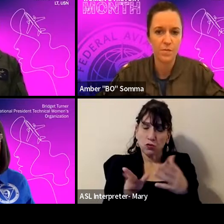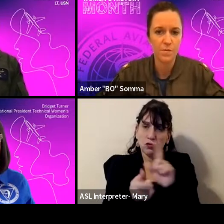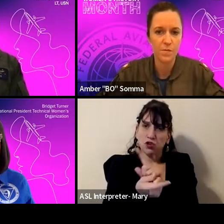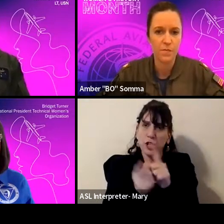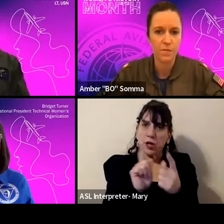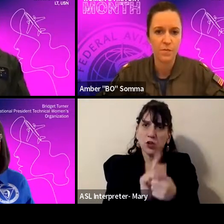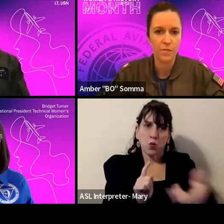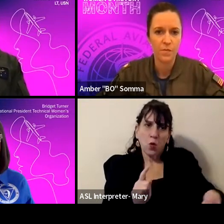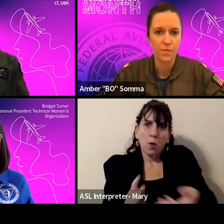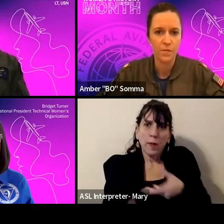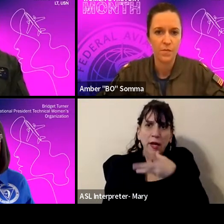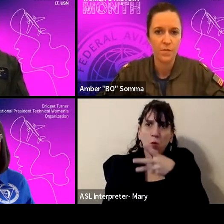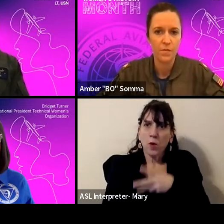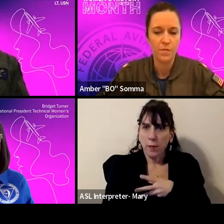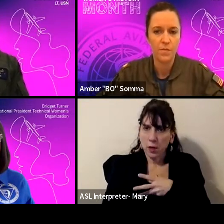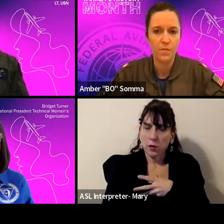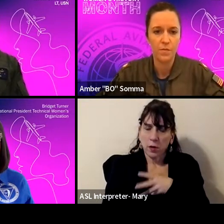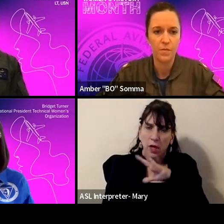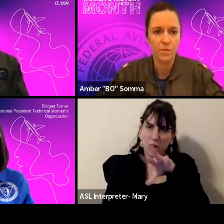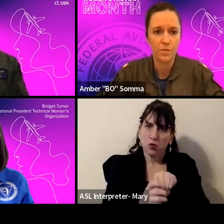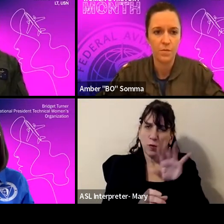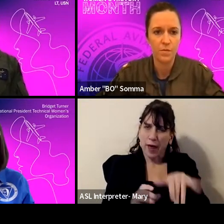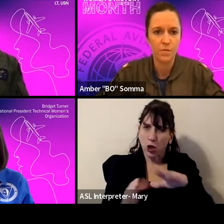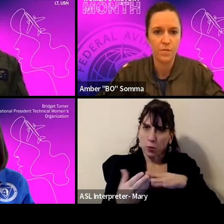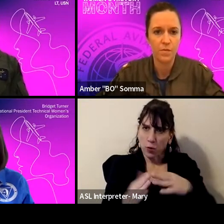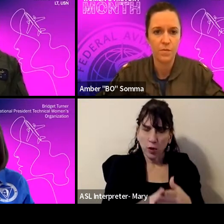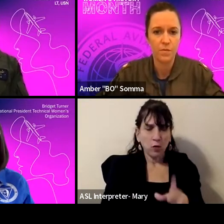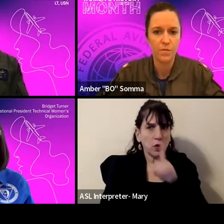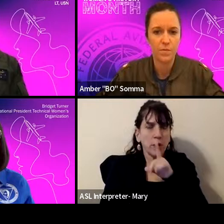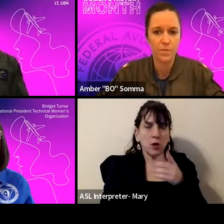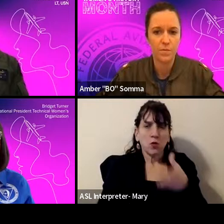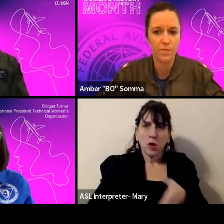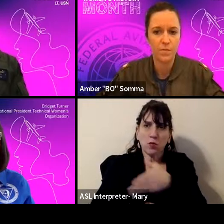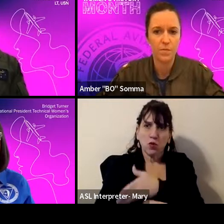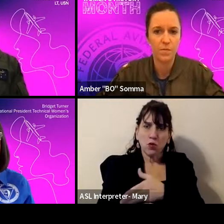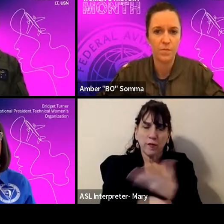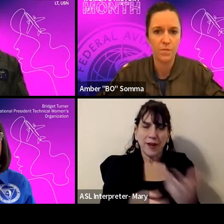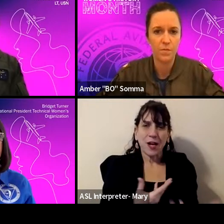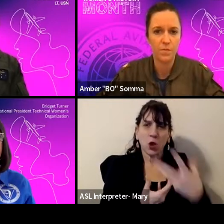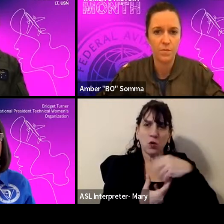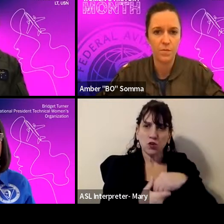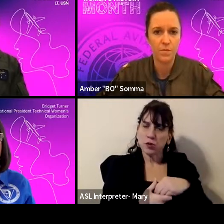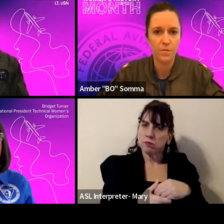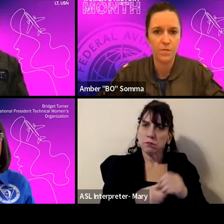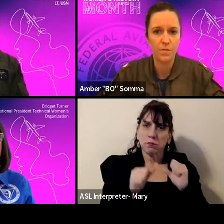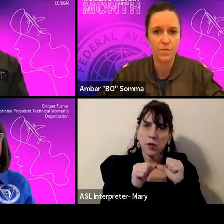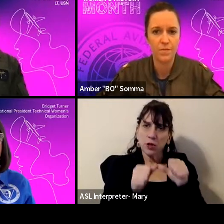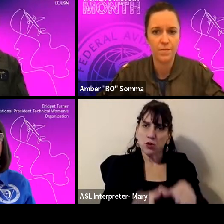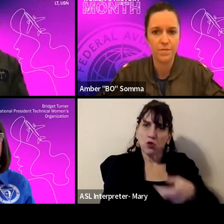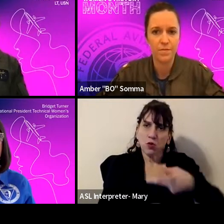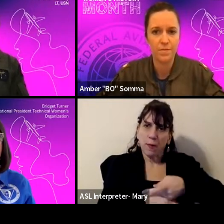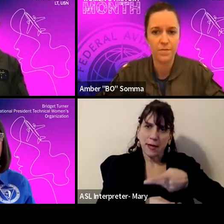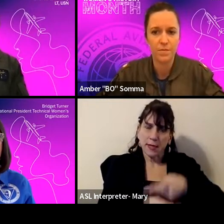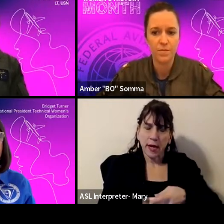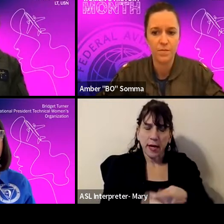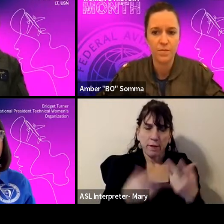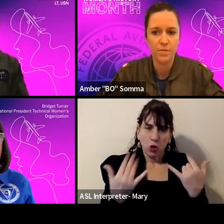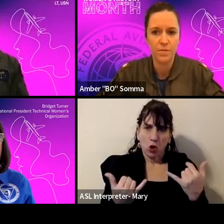community. So really, in order to improve inclusion is just to continue maintaining this current course of